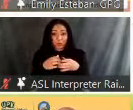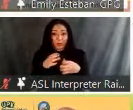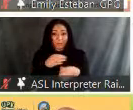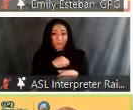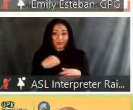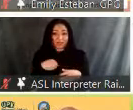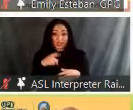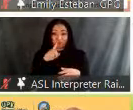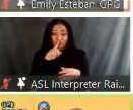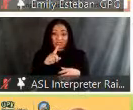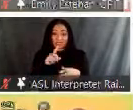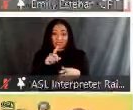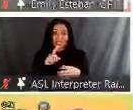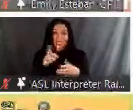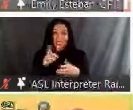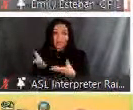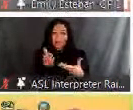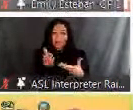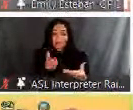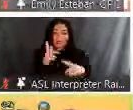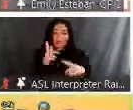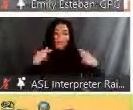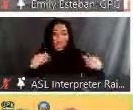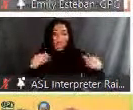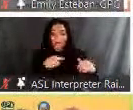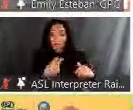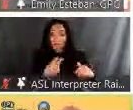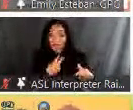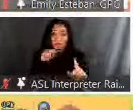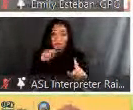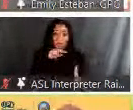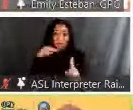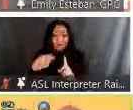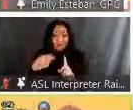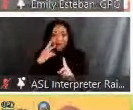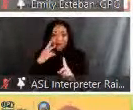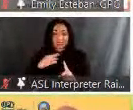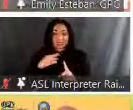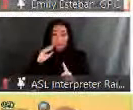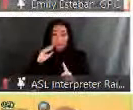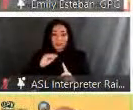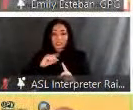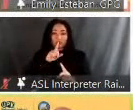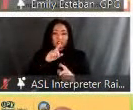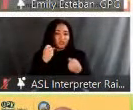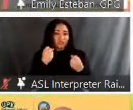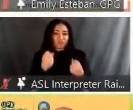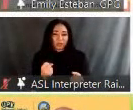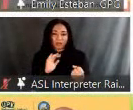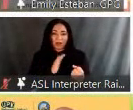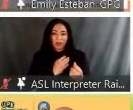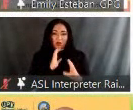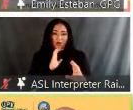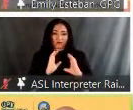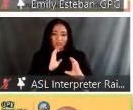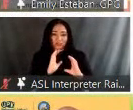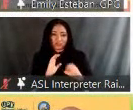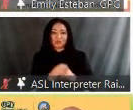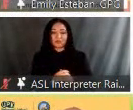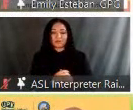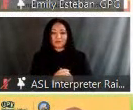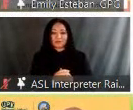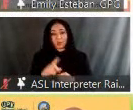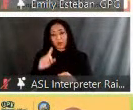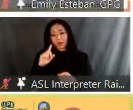just a diversity of voice, but perspectives and experiences which strengthen these critical conversations. We heard